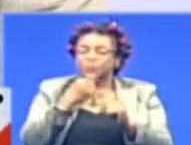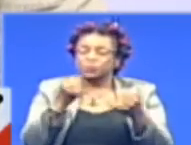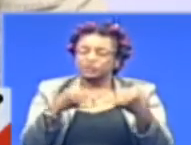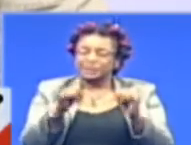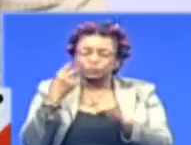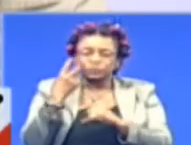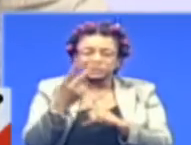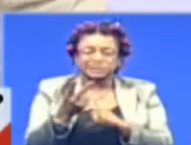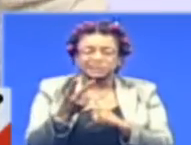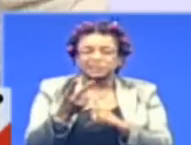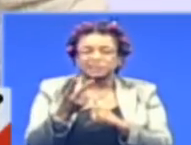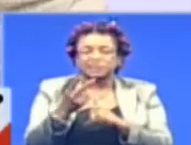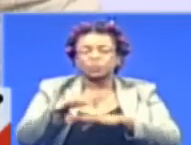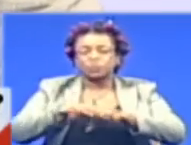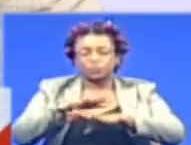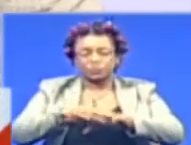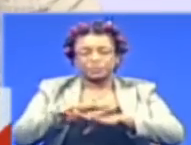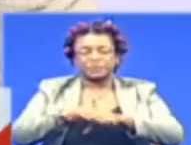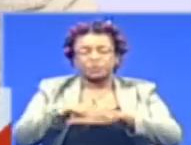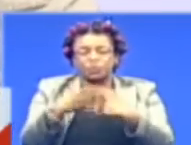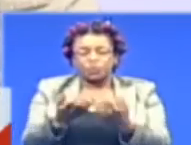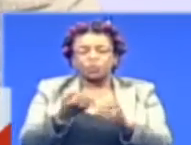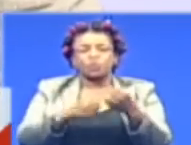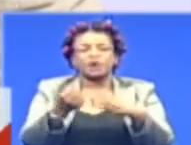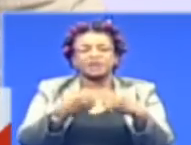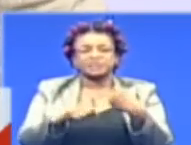very favorable or very proactive